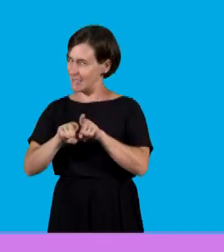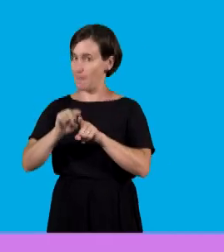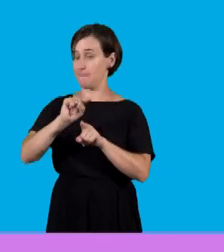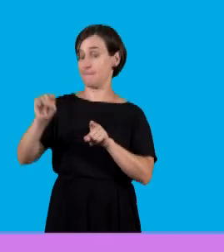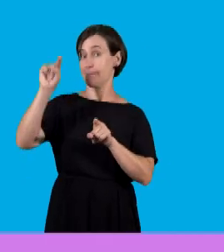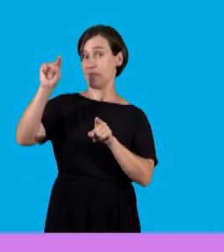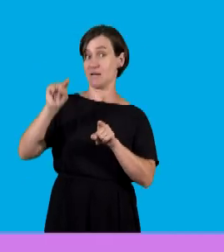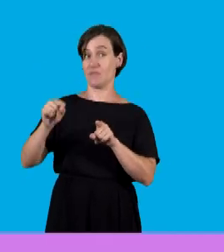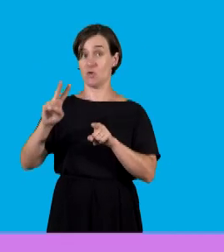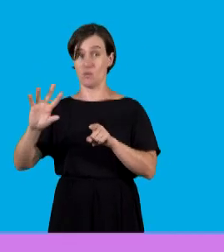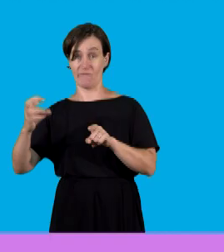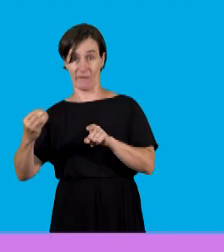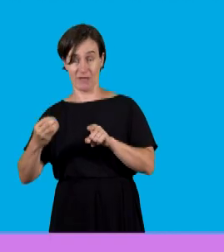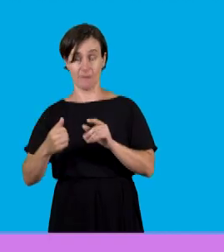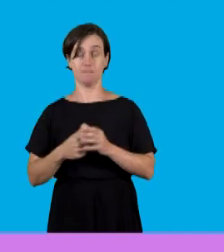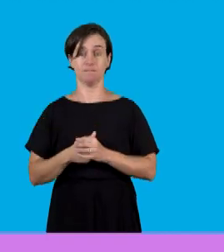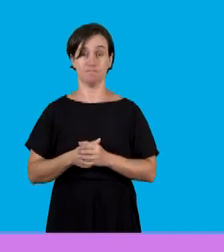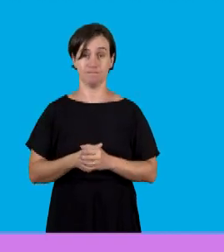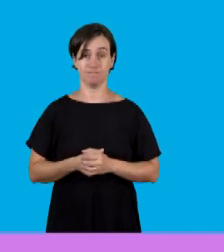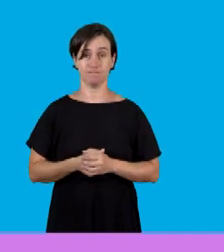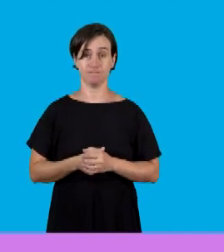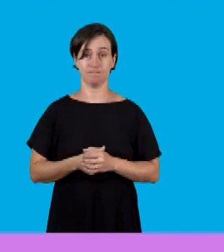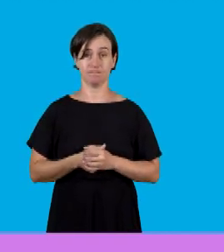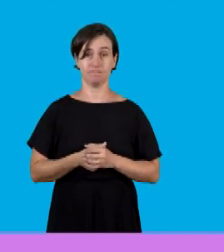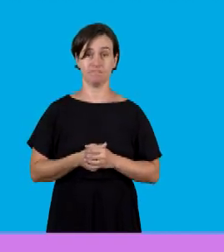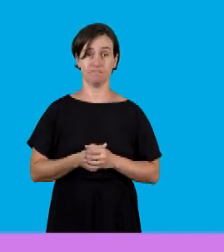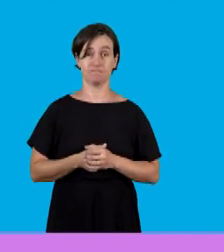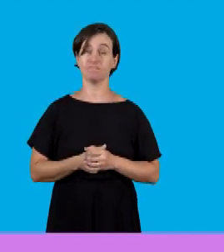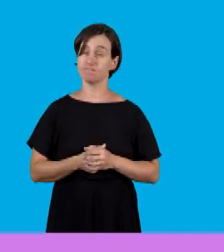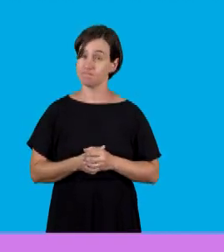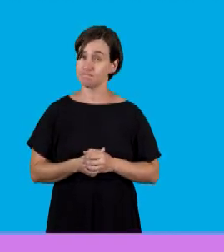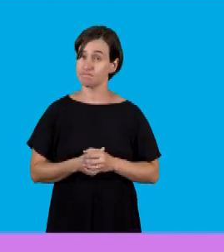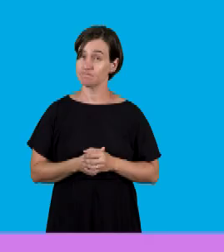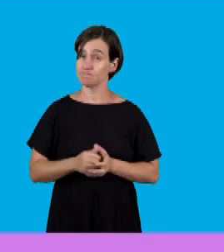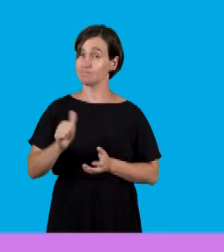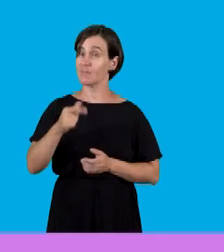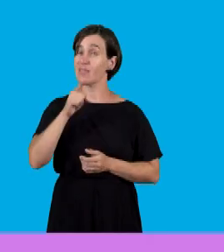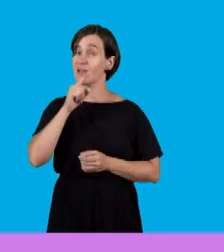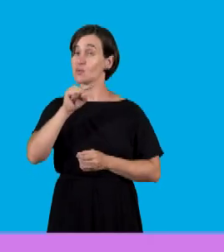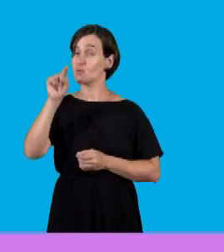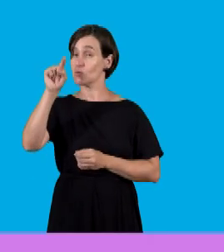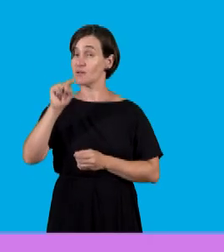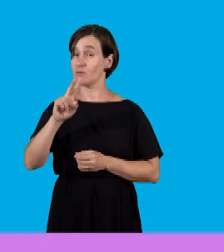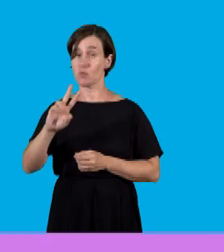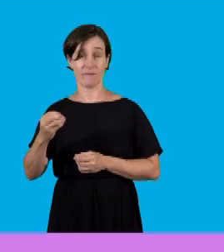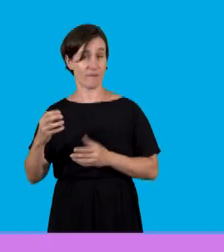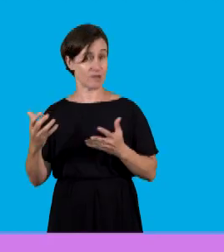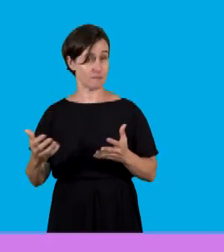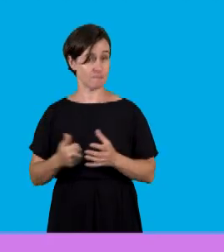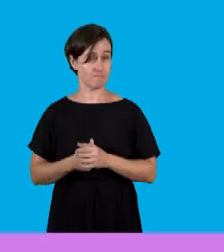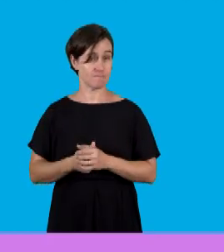our left-hand side we'll remain with 1 because 250 divided by 250 is 1. Then what is 1,000 divided by 250? We've